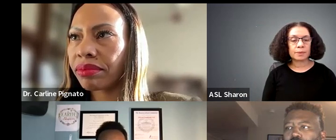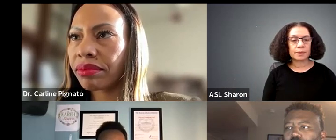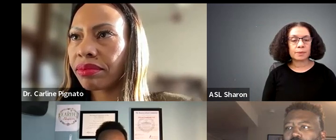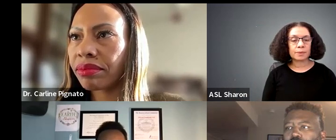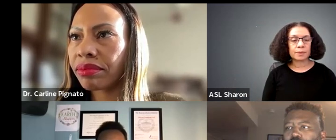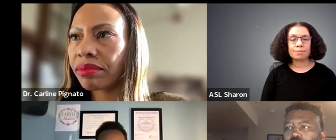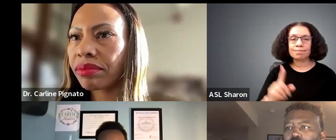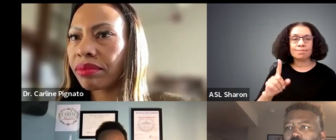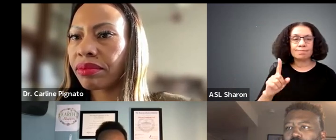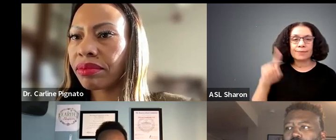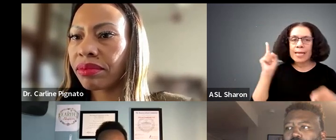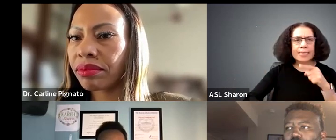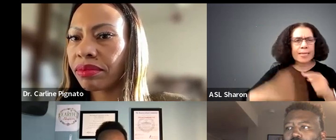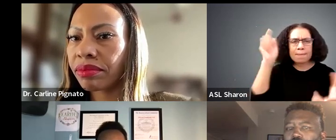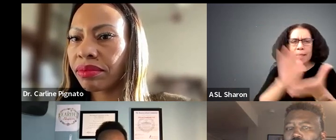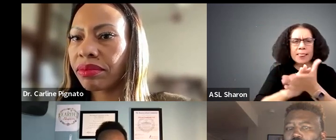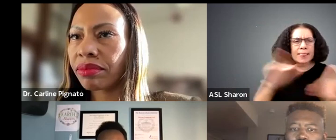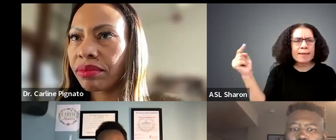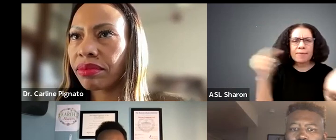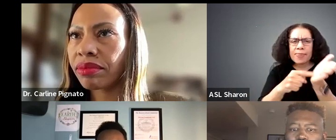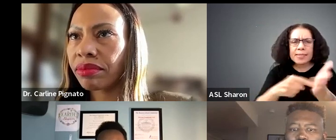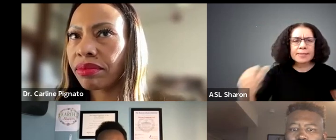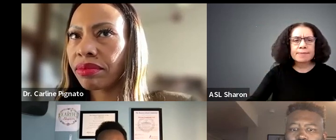I can't believe this.